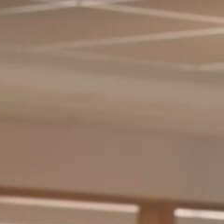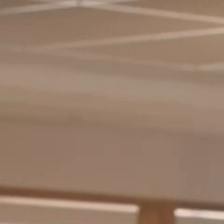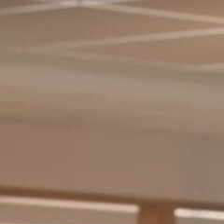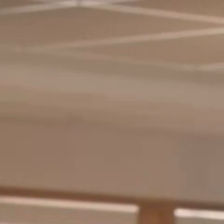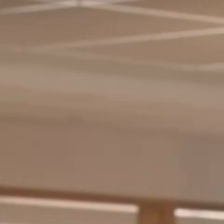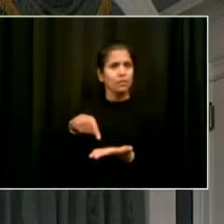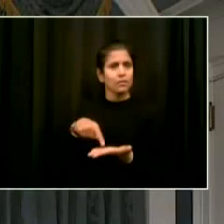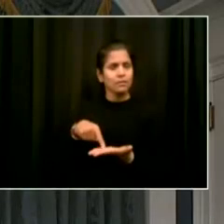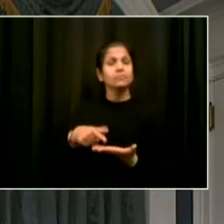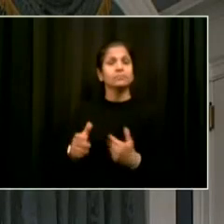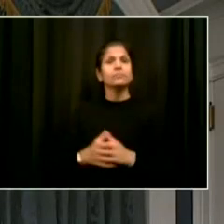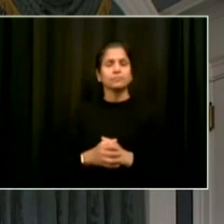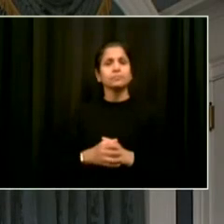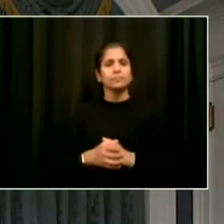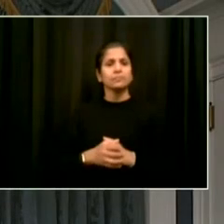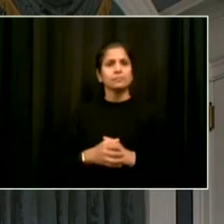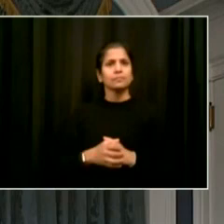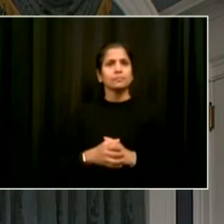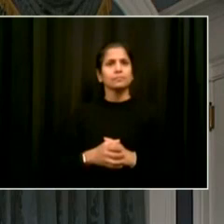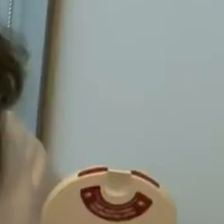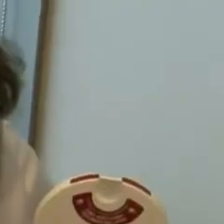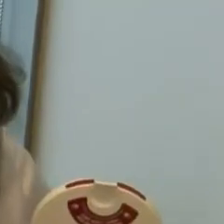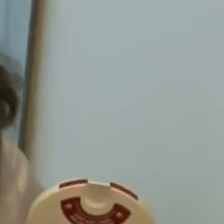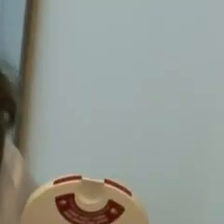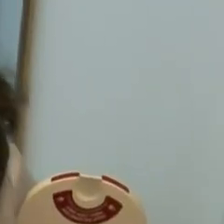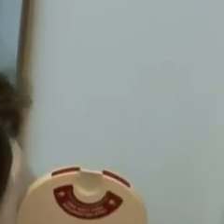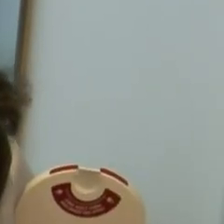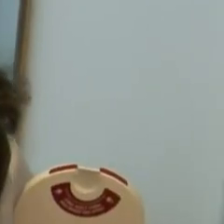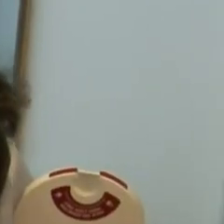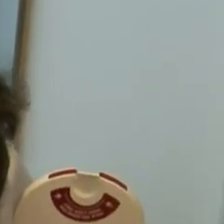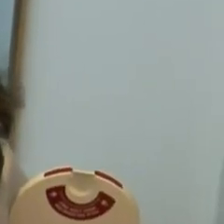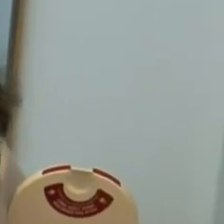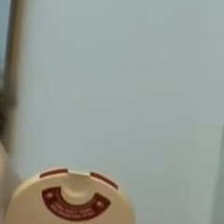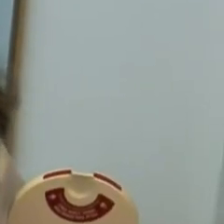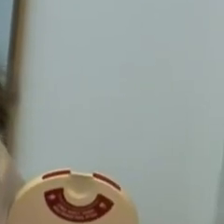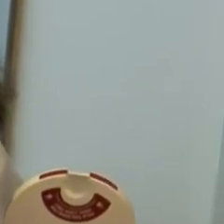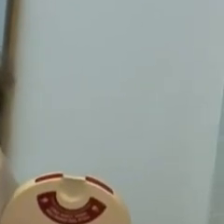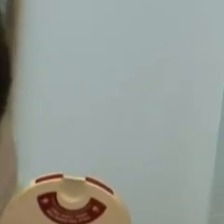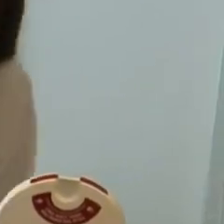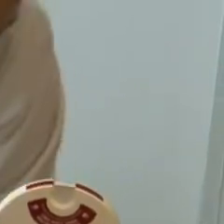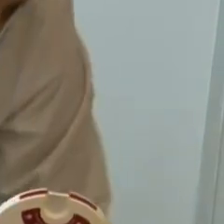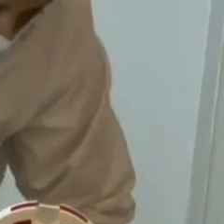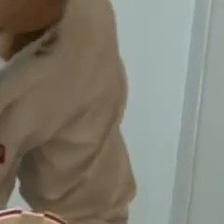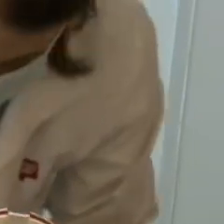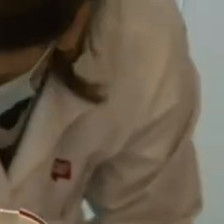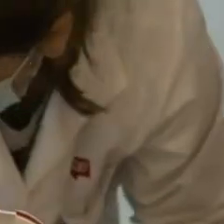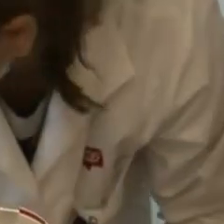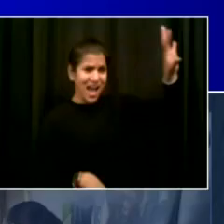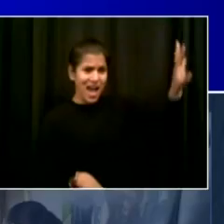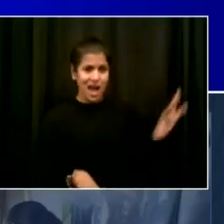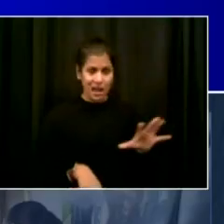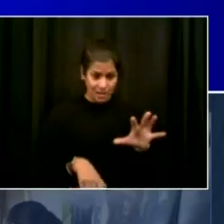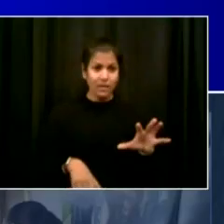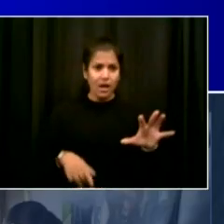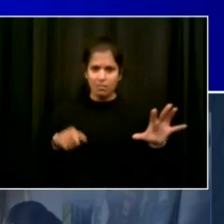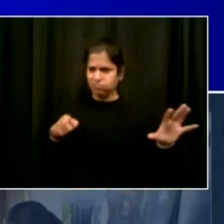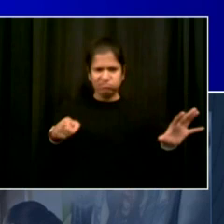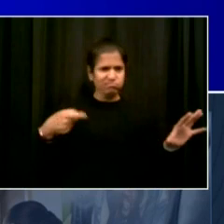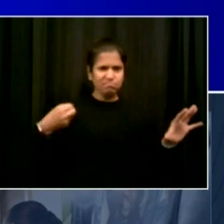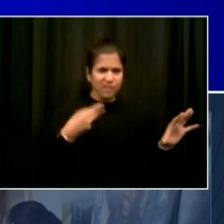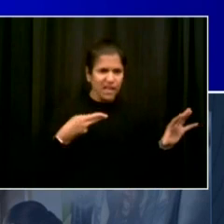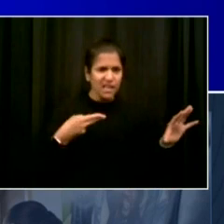we've seen that around the country. The mayor saying today New York City is administering the vaccine twice as fast as the rest of the country. As of